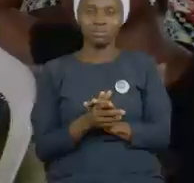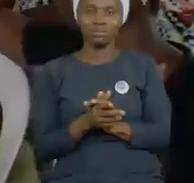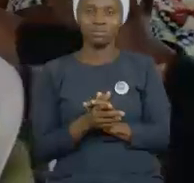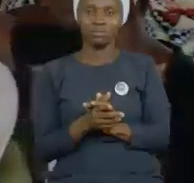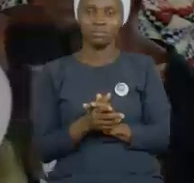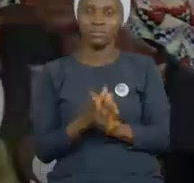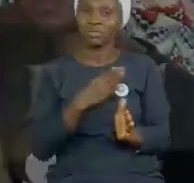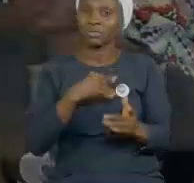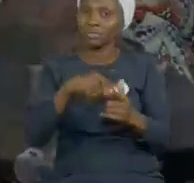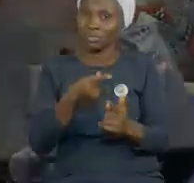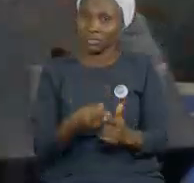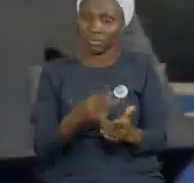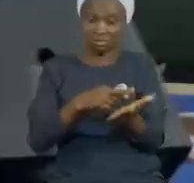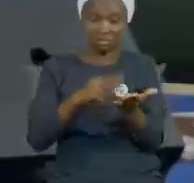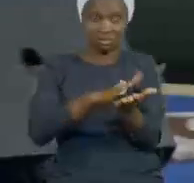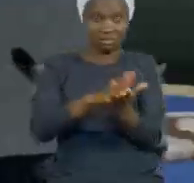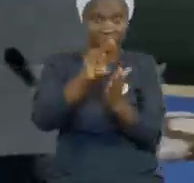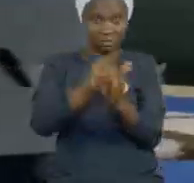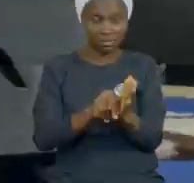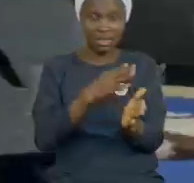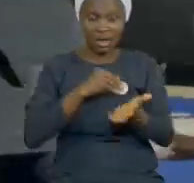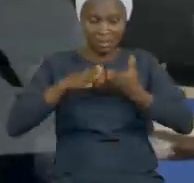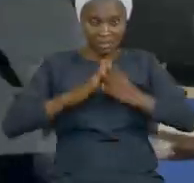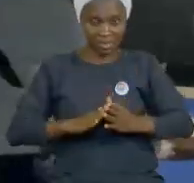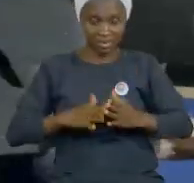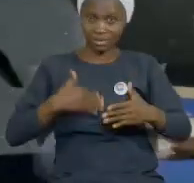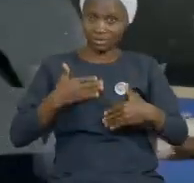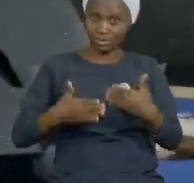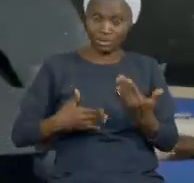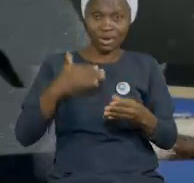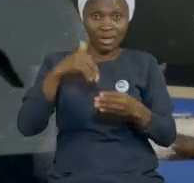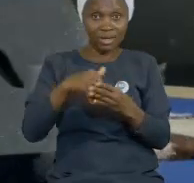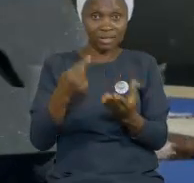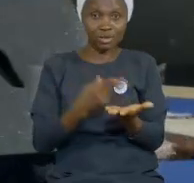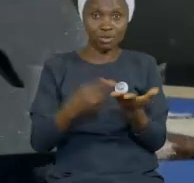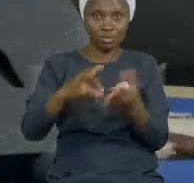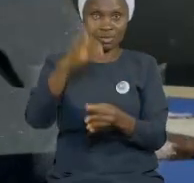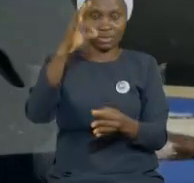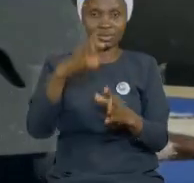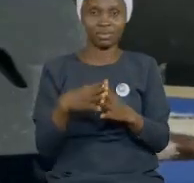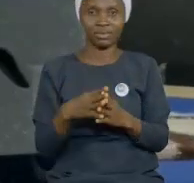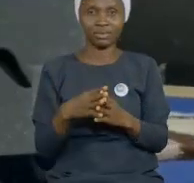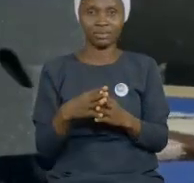And the righteousness and peace and joy in the Holy Ghost.